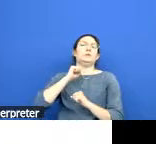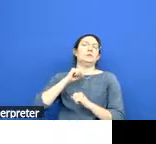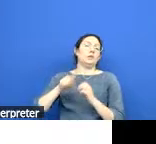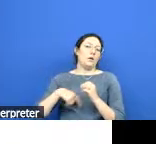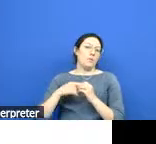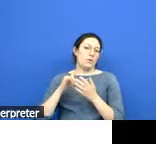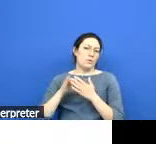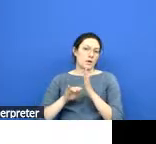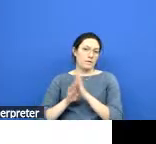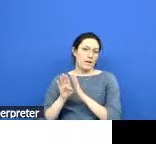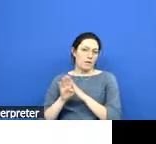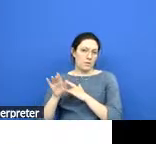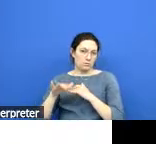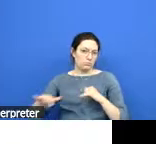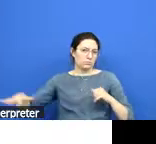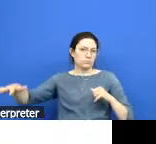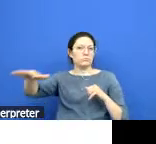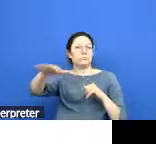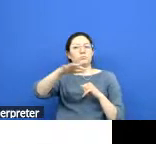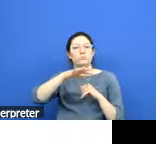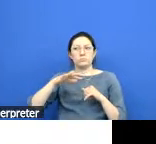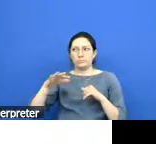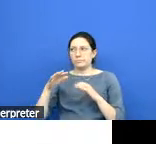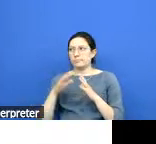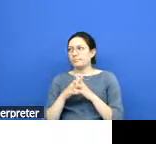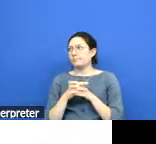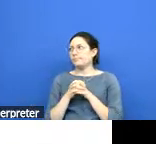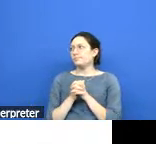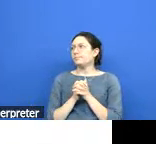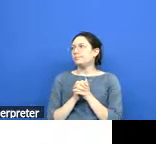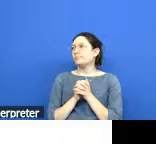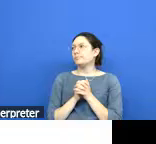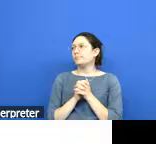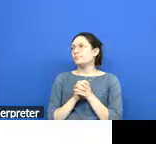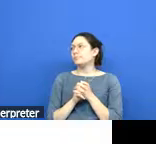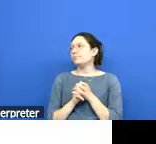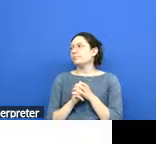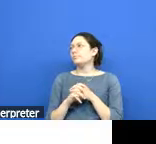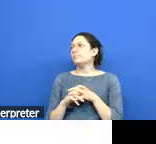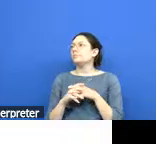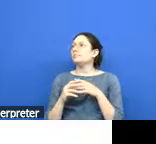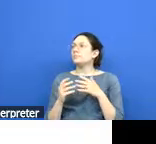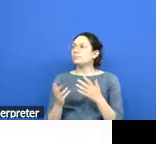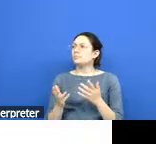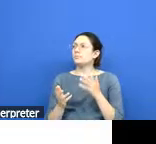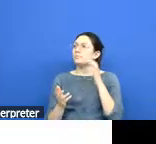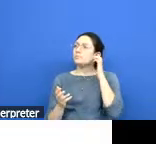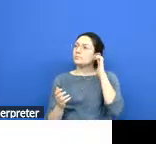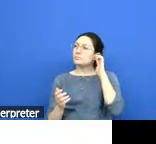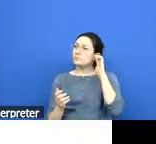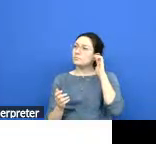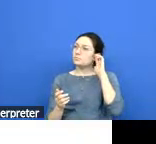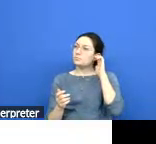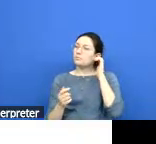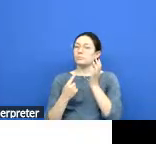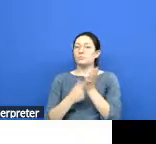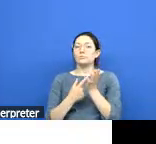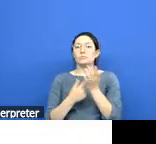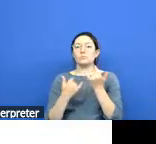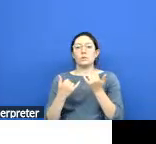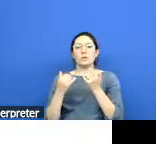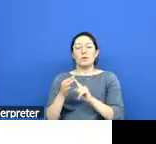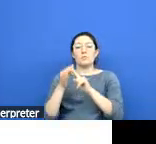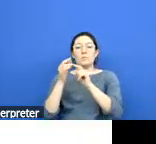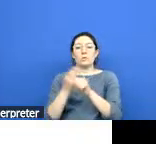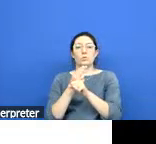kind of developing the parcel with its existing zoning. So, you know, what we're discussing right now is special use permit, and then the